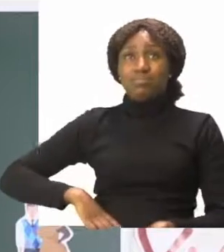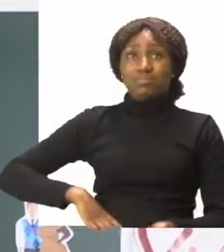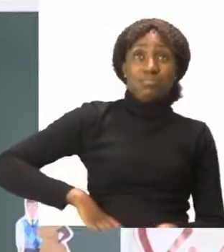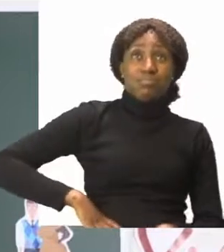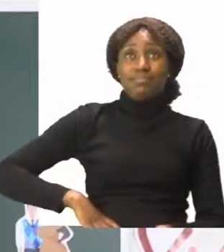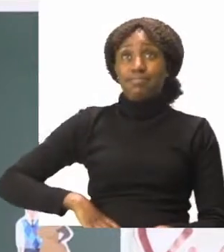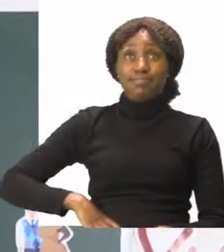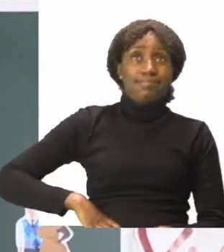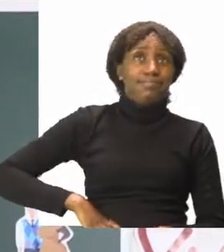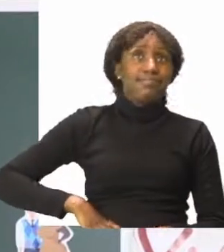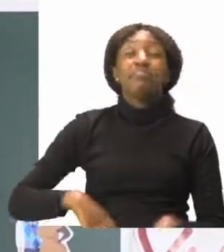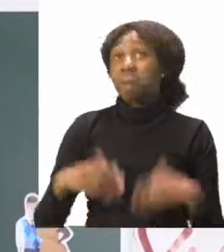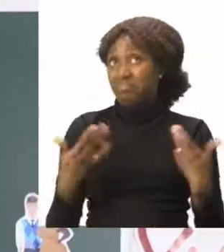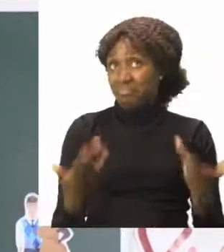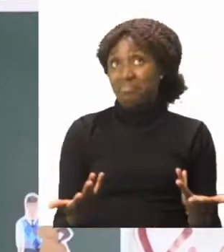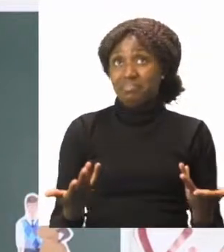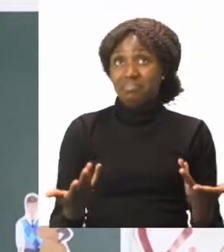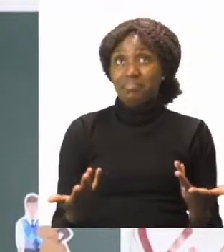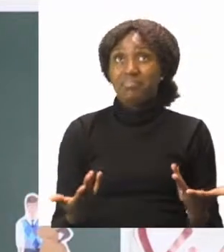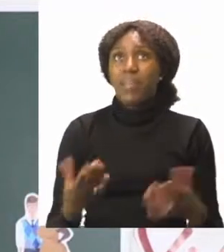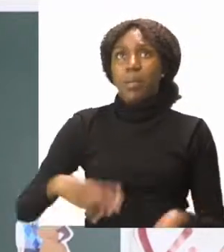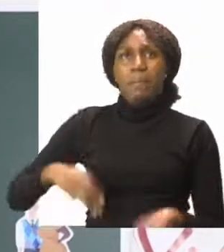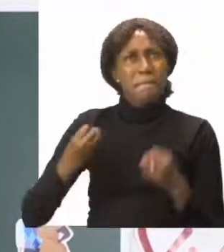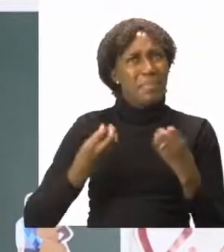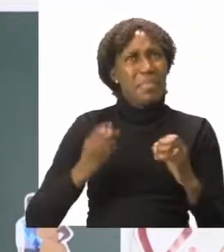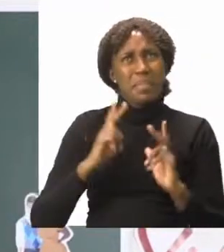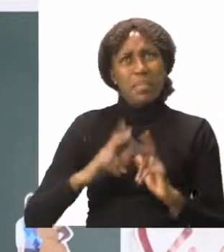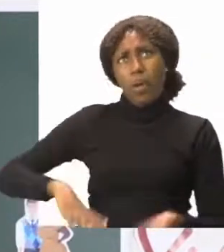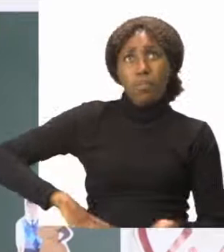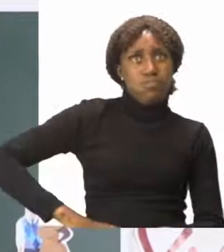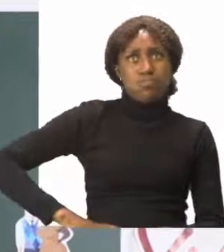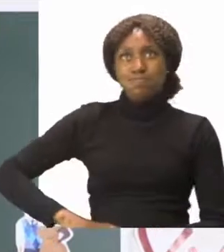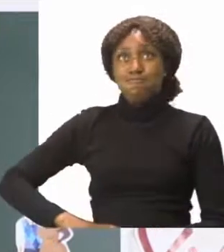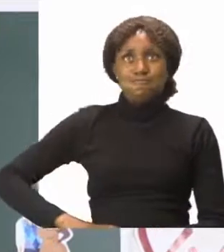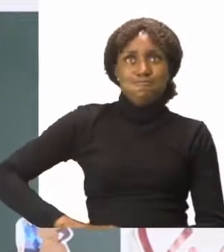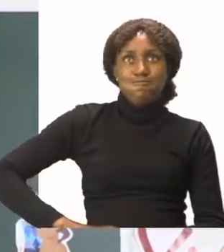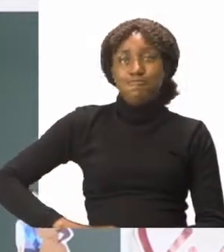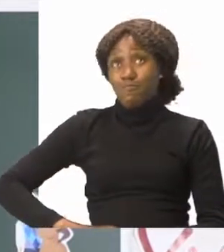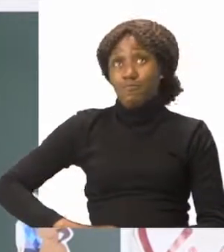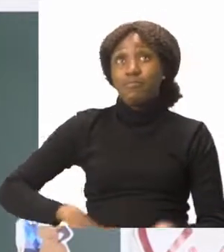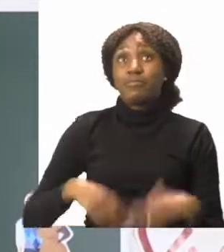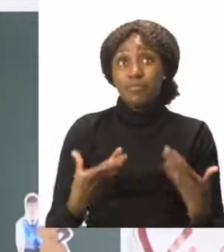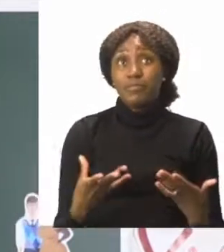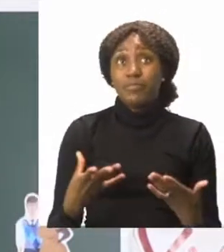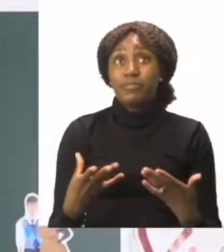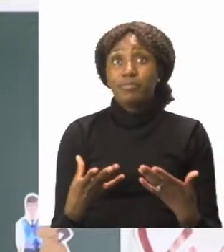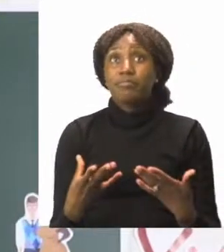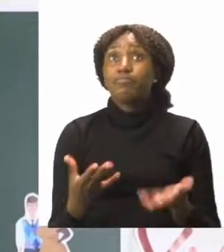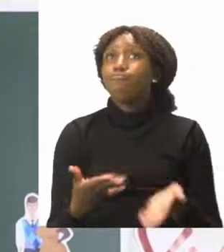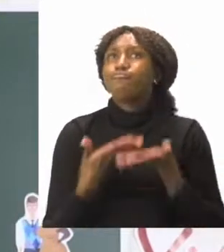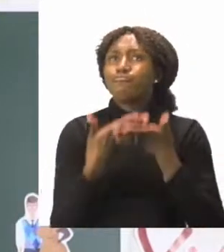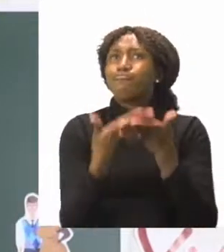our modern world, we have lots of people who are on social media who help the